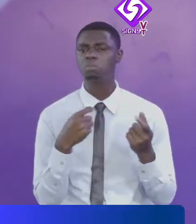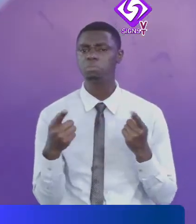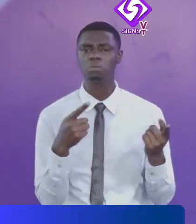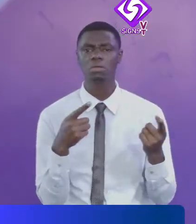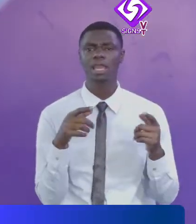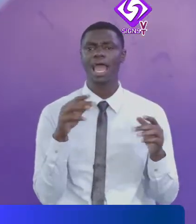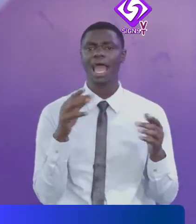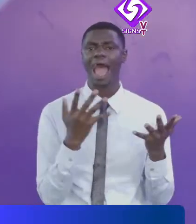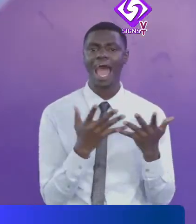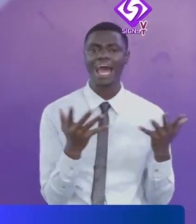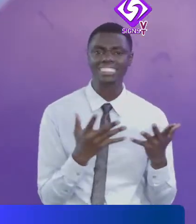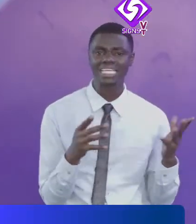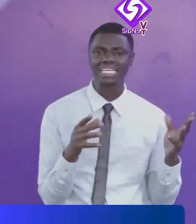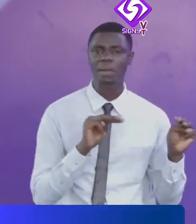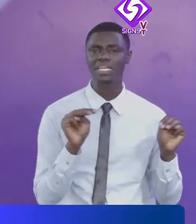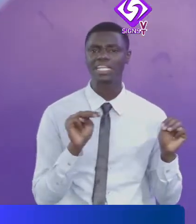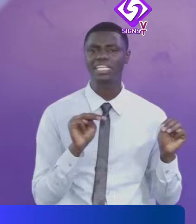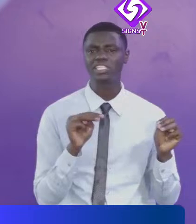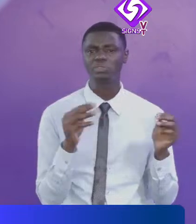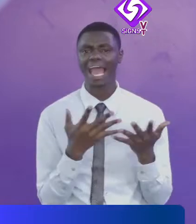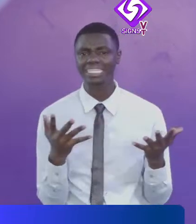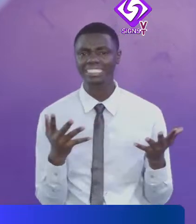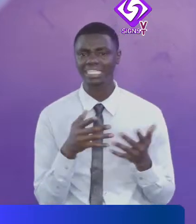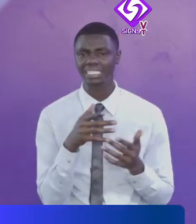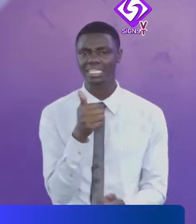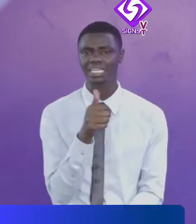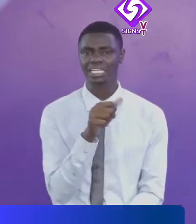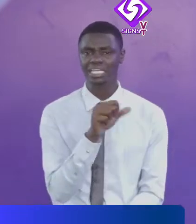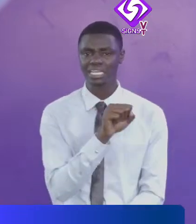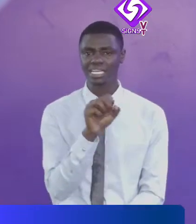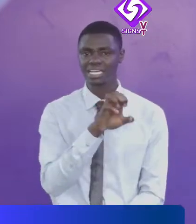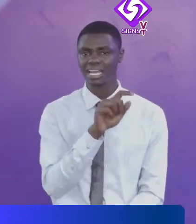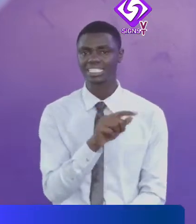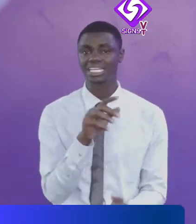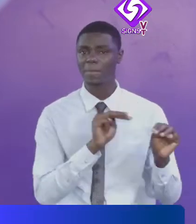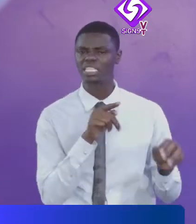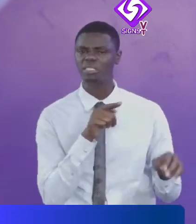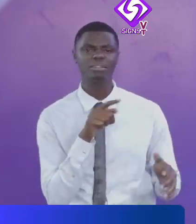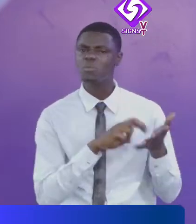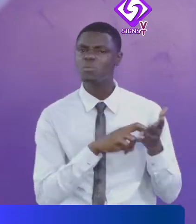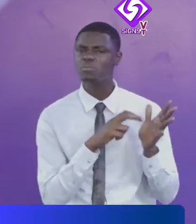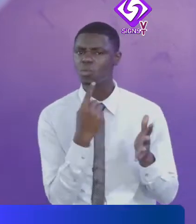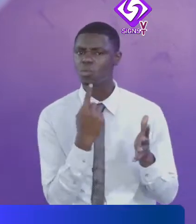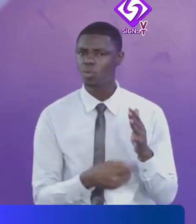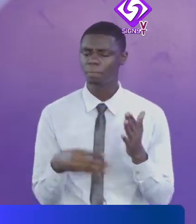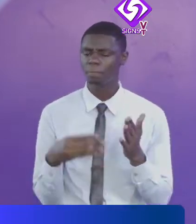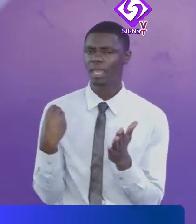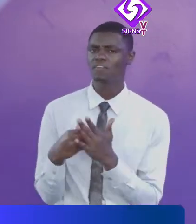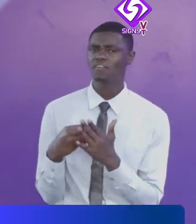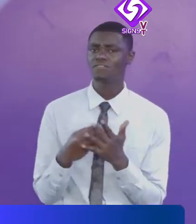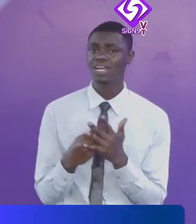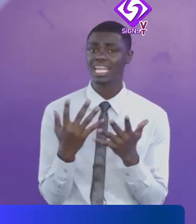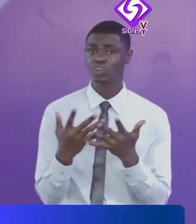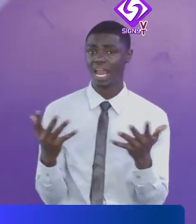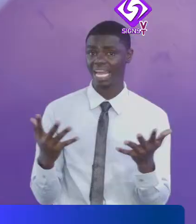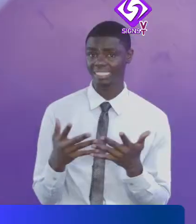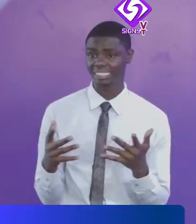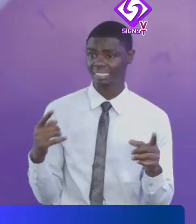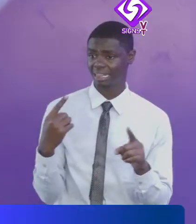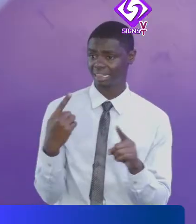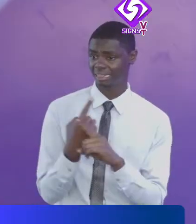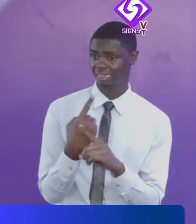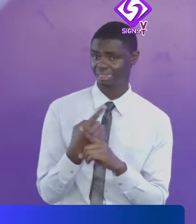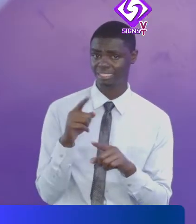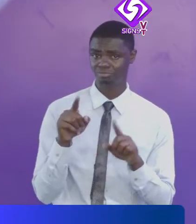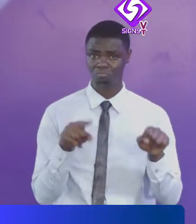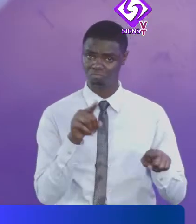management. What is it about? The financial assets are different. They are varied in